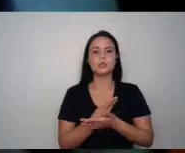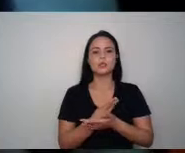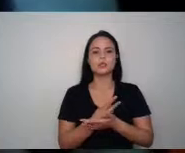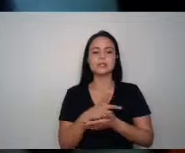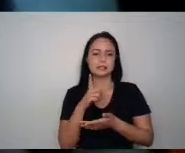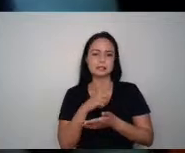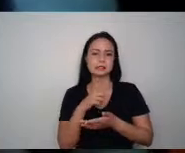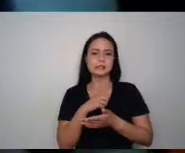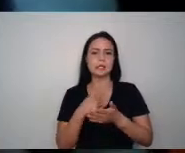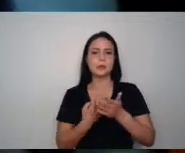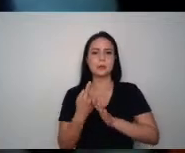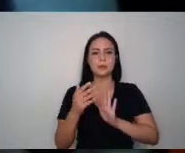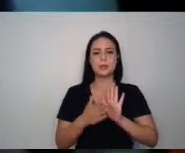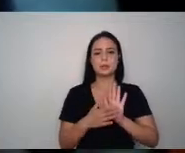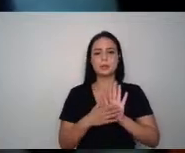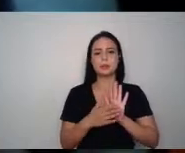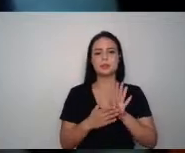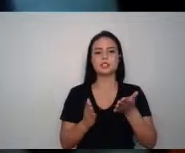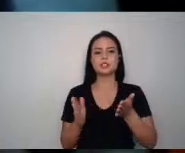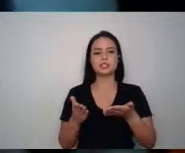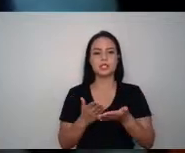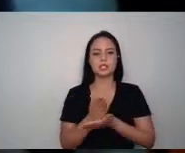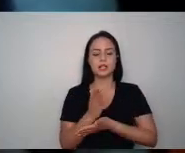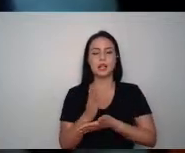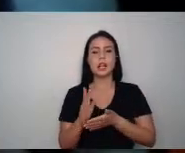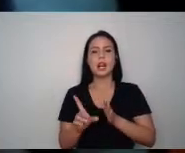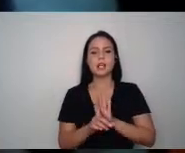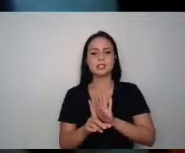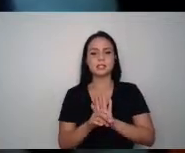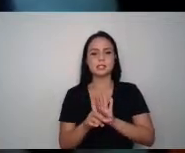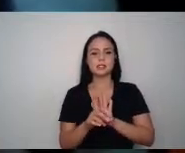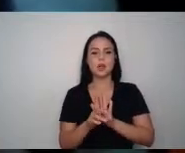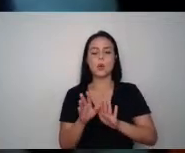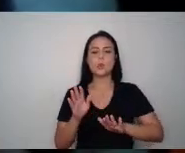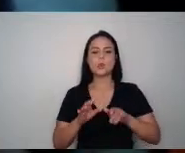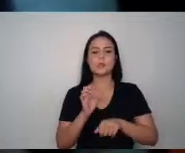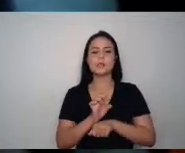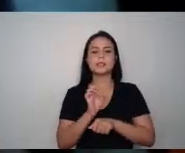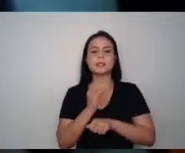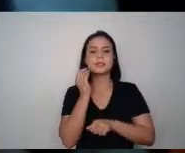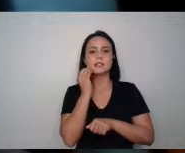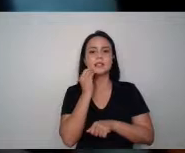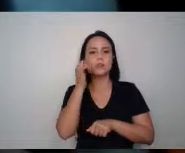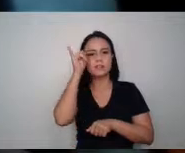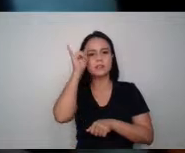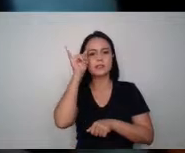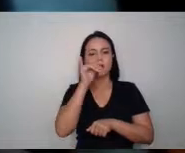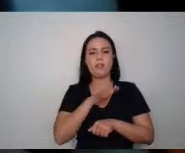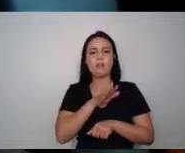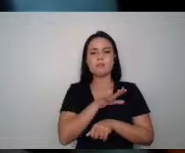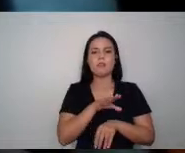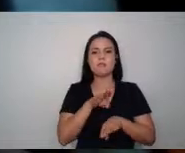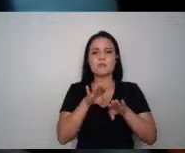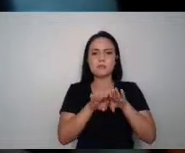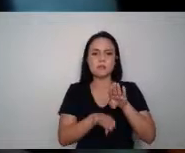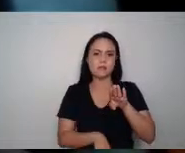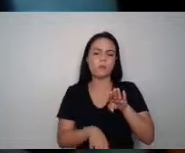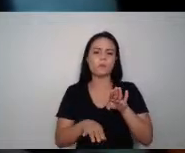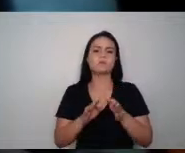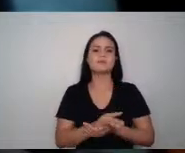happening, and where there are also proposals in a couple of states to try to fight this type